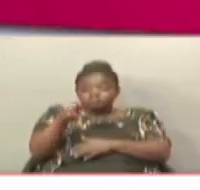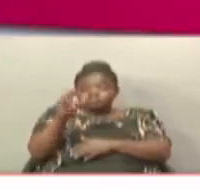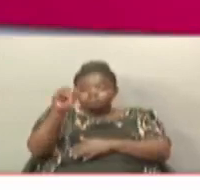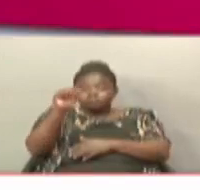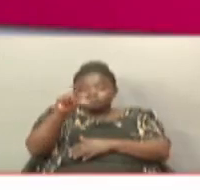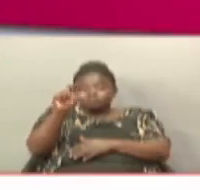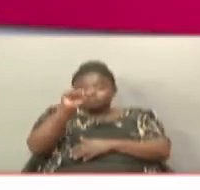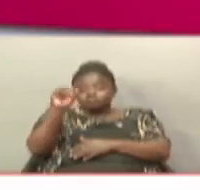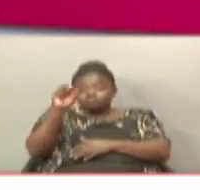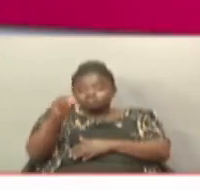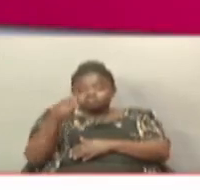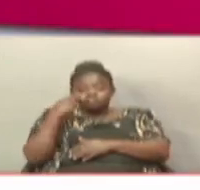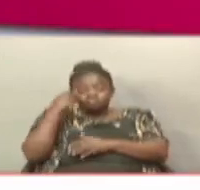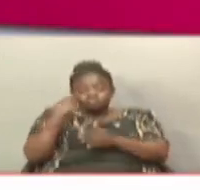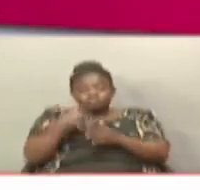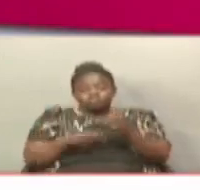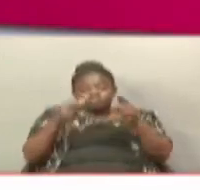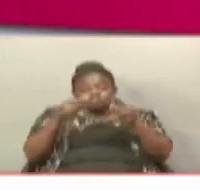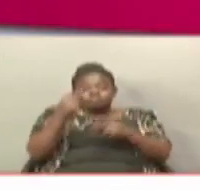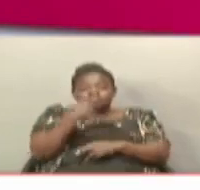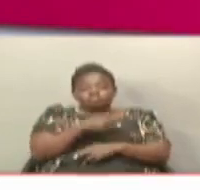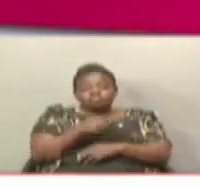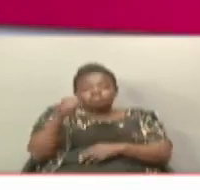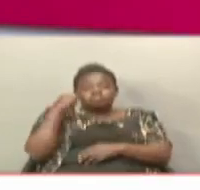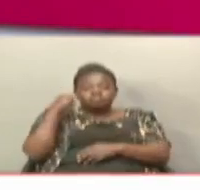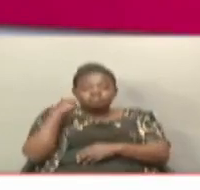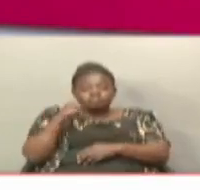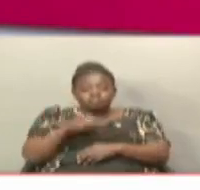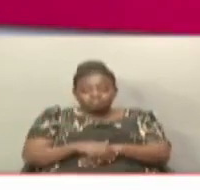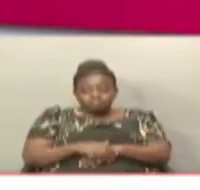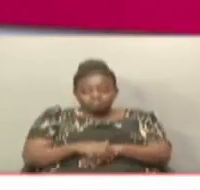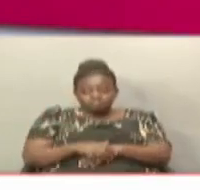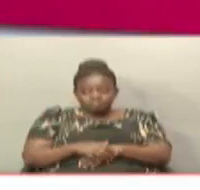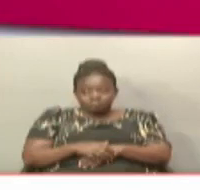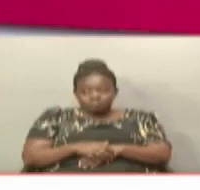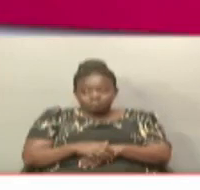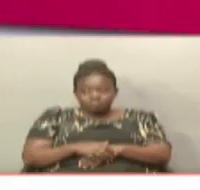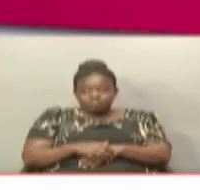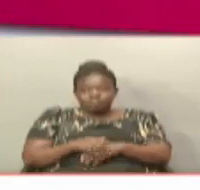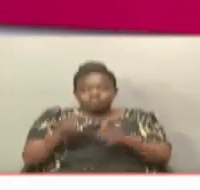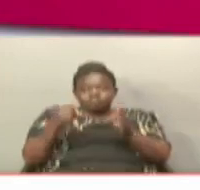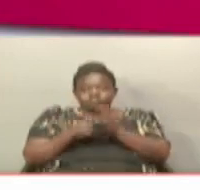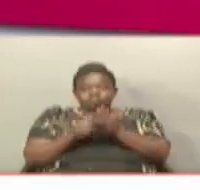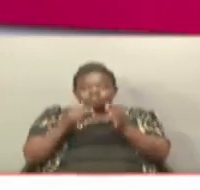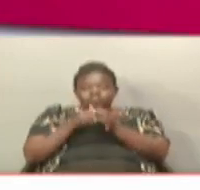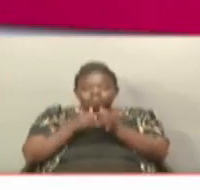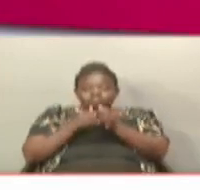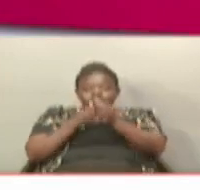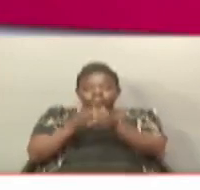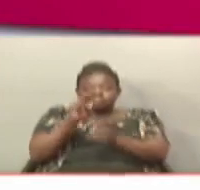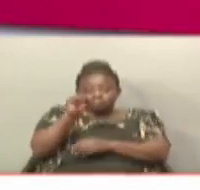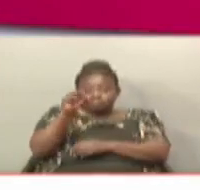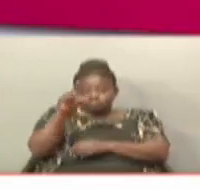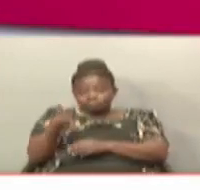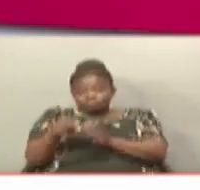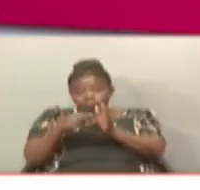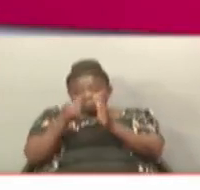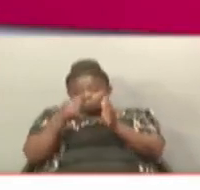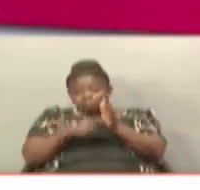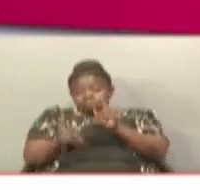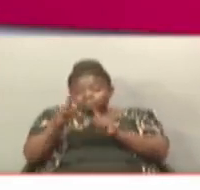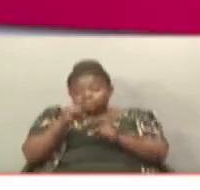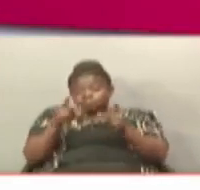bakulaze n'ebyabaddewo olunaku lw'eggulo mu lubiri e Mmengo. Entalo mu bukulembeze bwa NUP wano bakulaze